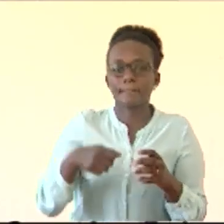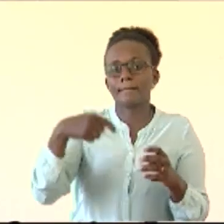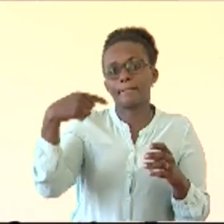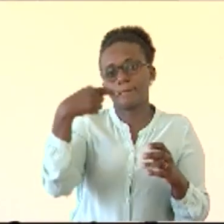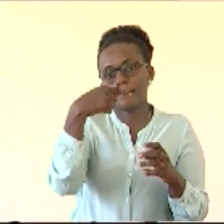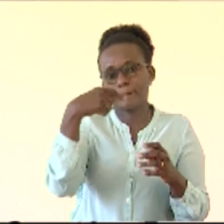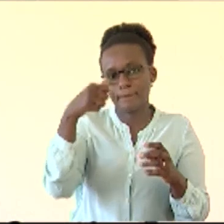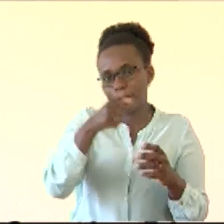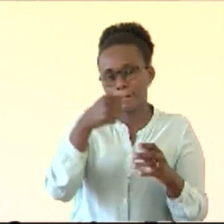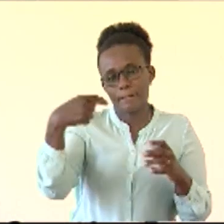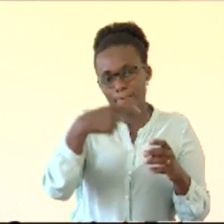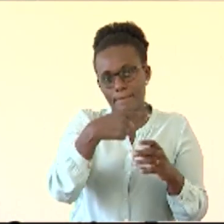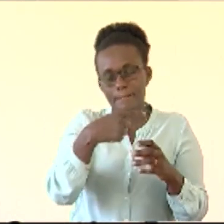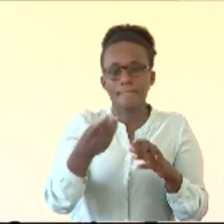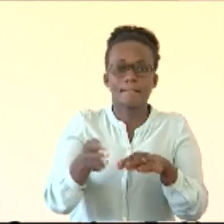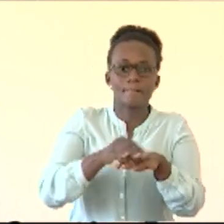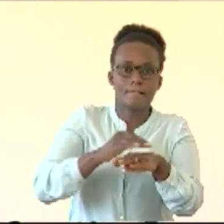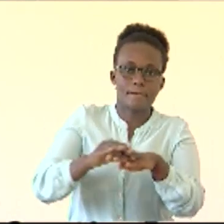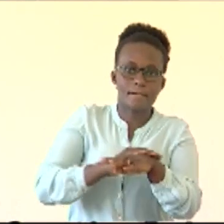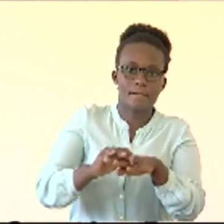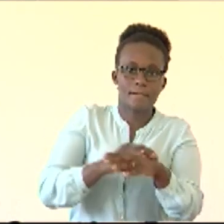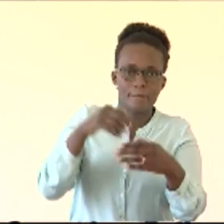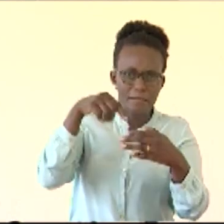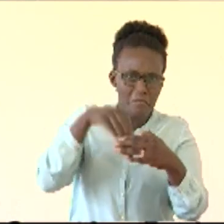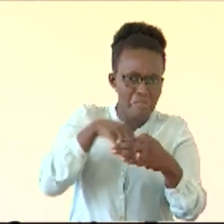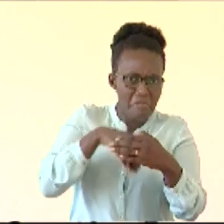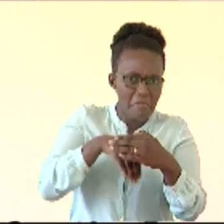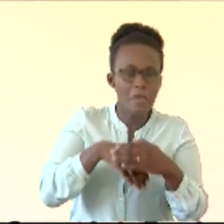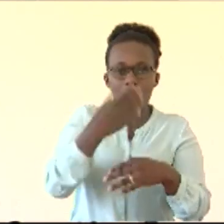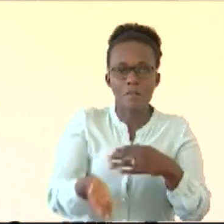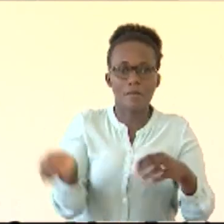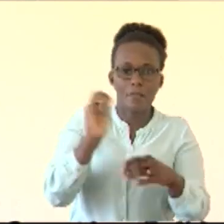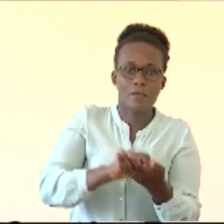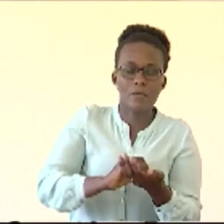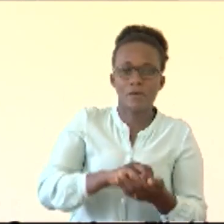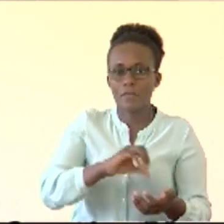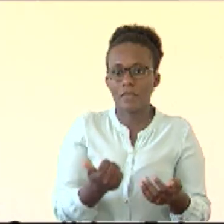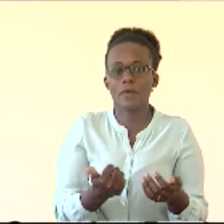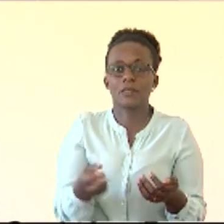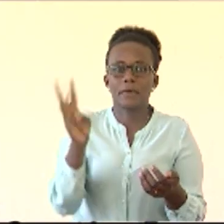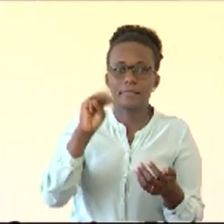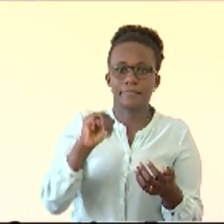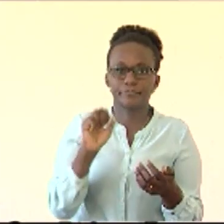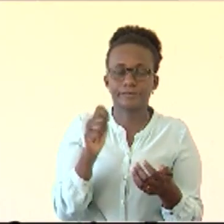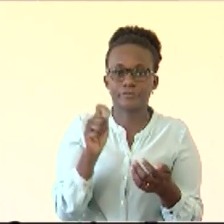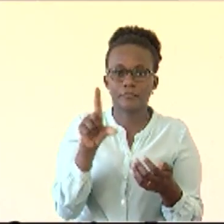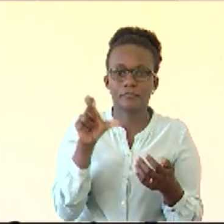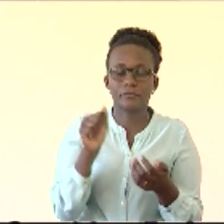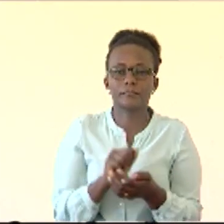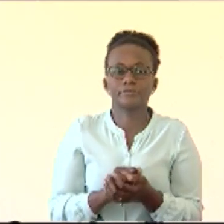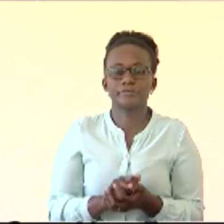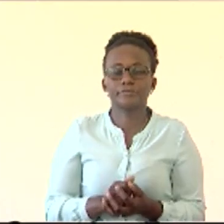and it has the copper inside. I don't know whether I have some coins here. Let me check and I show you these